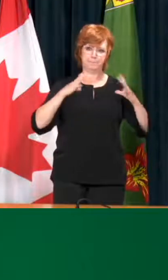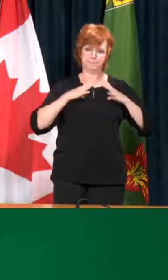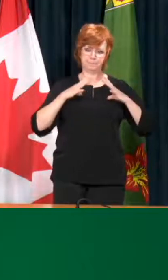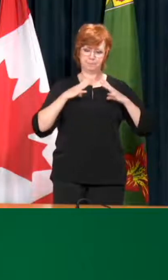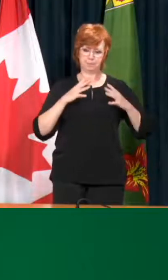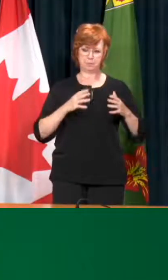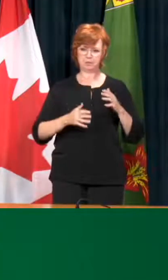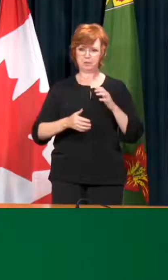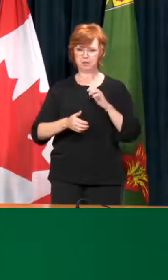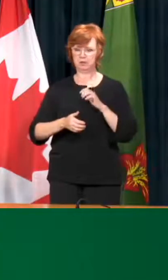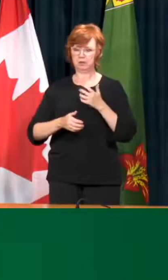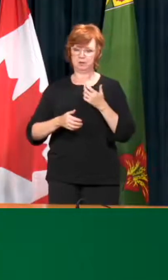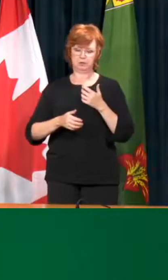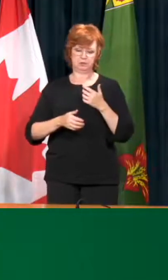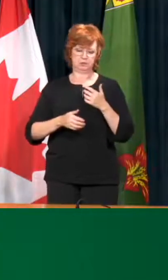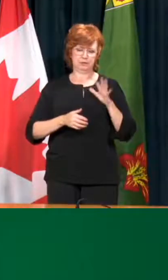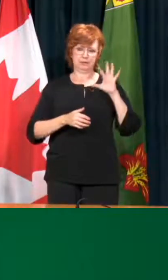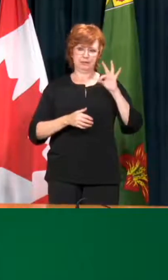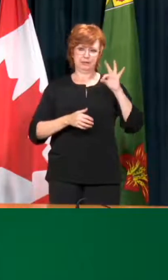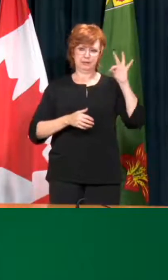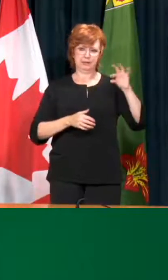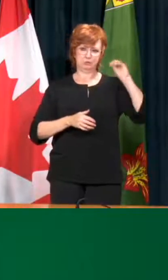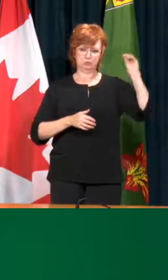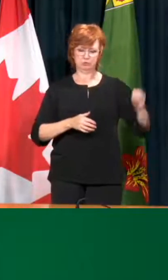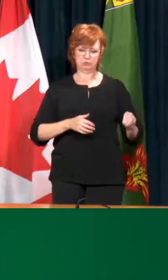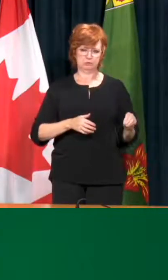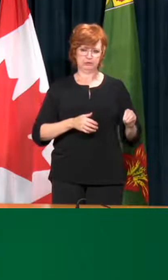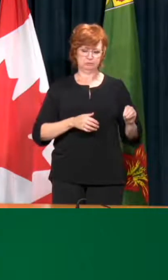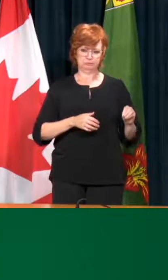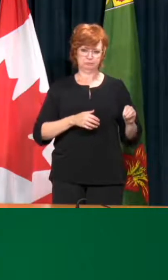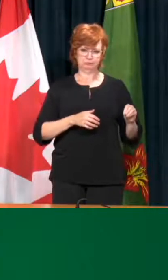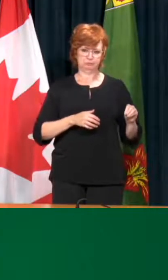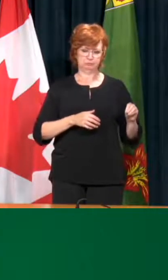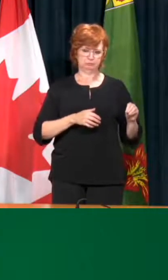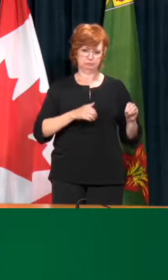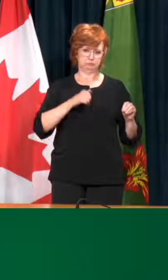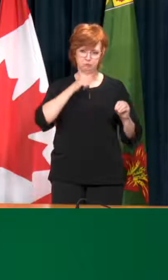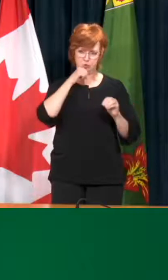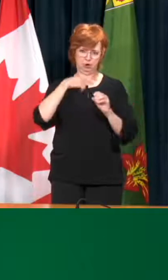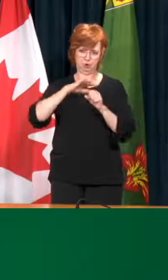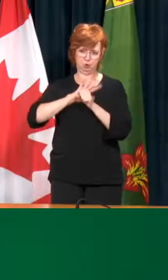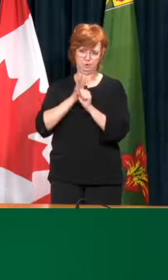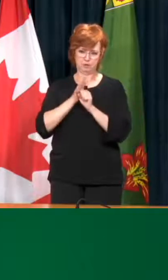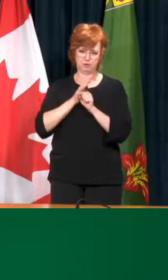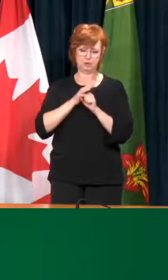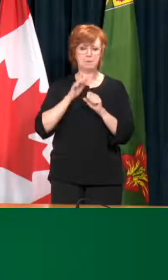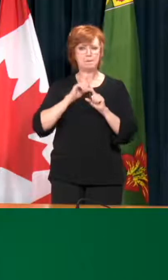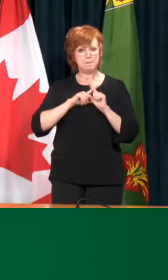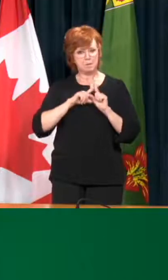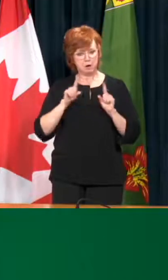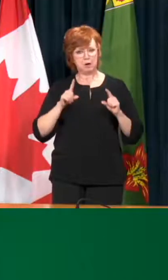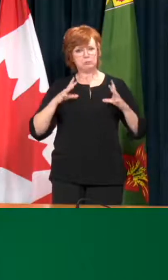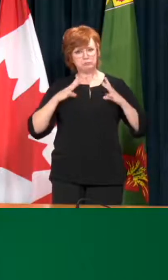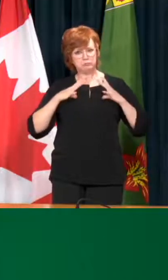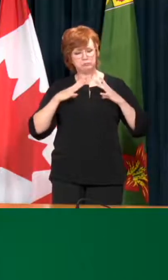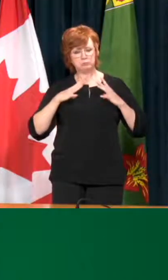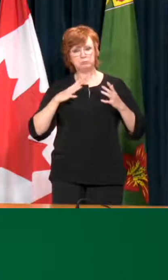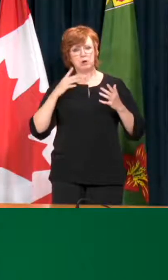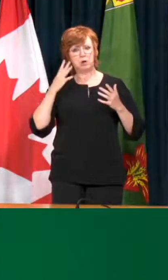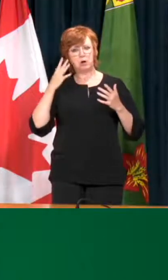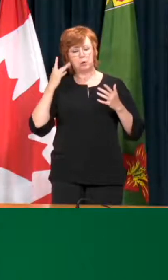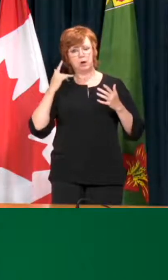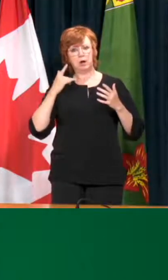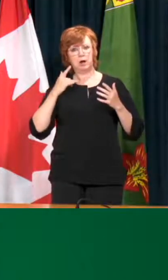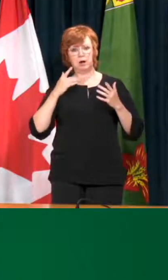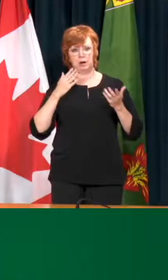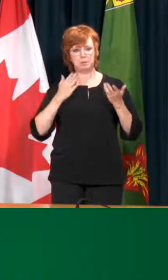doesn't mean that you shouldn't get tested, because if you are positive, then there's, it is important to make sure that your contacts are followed up and are aware